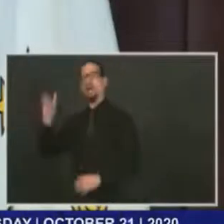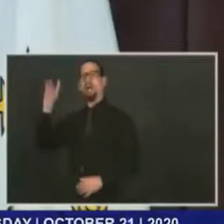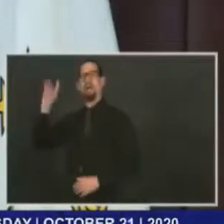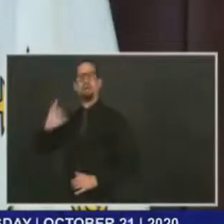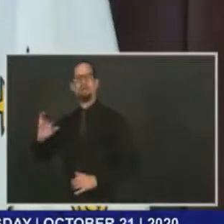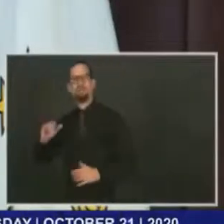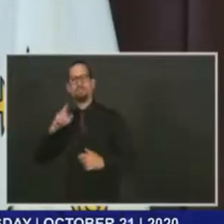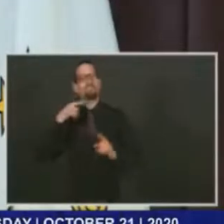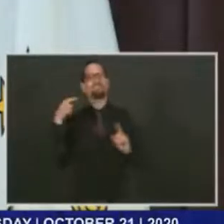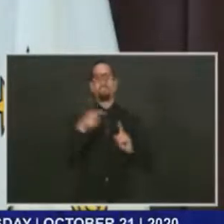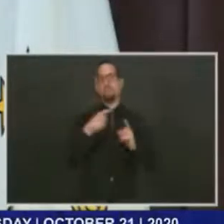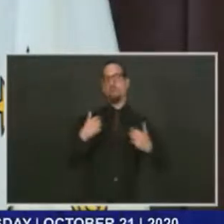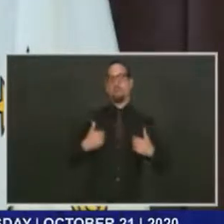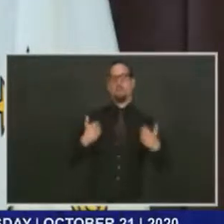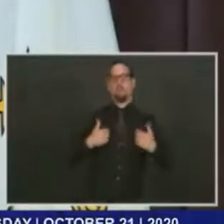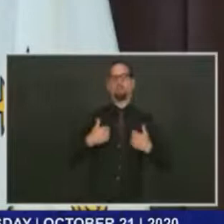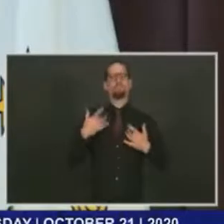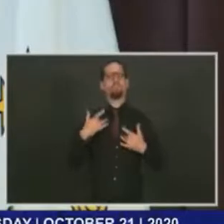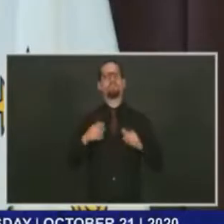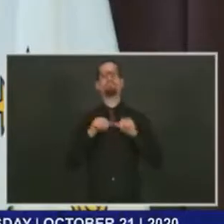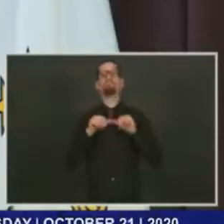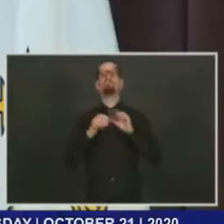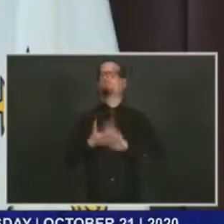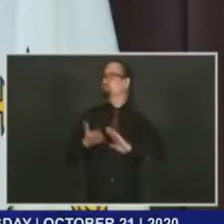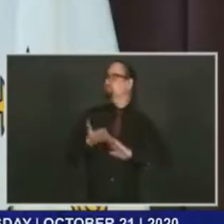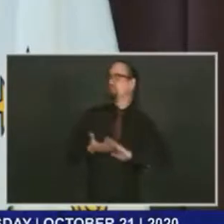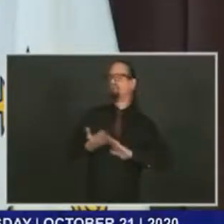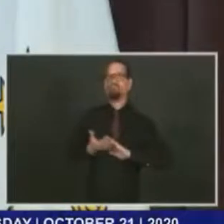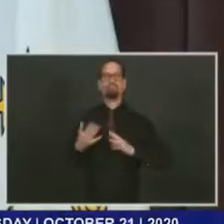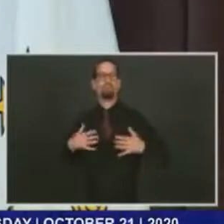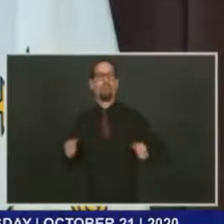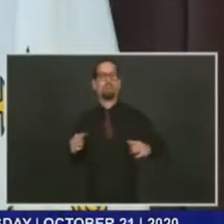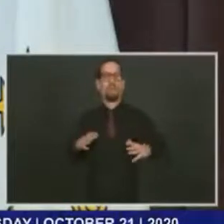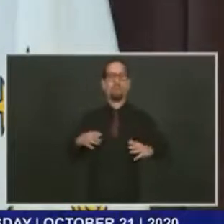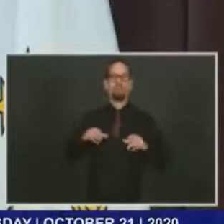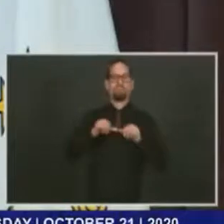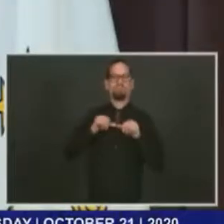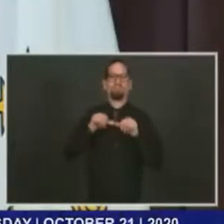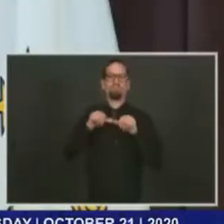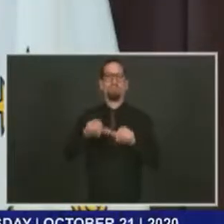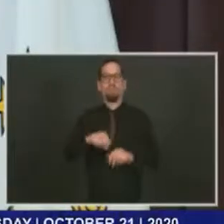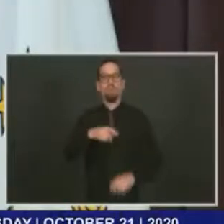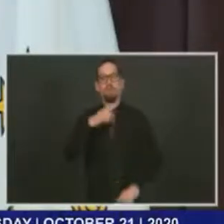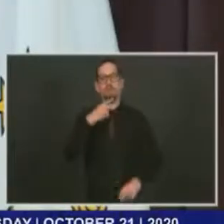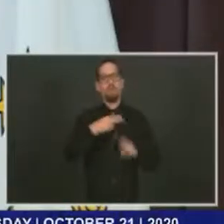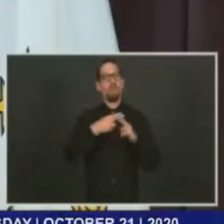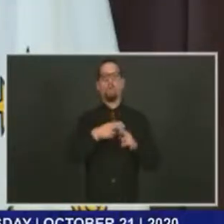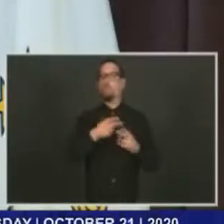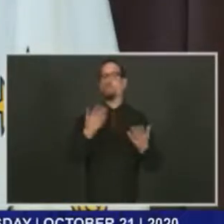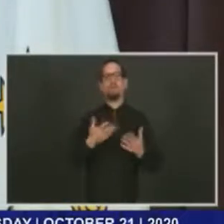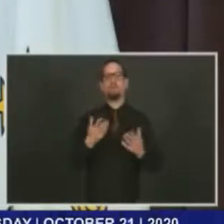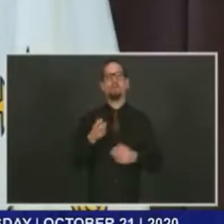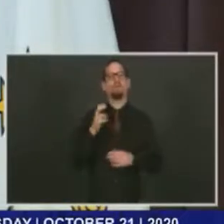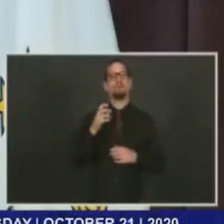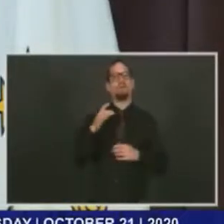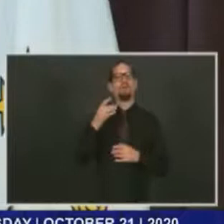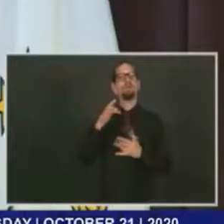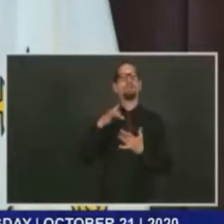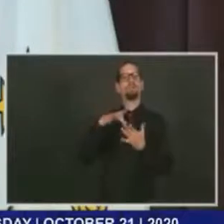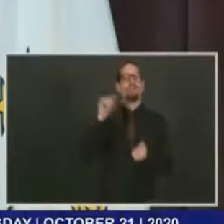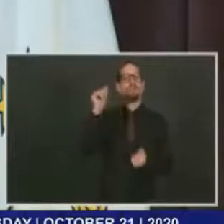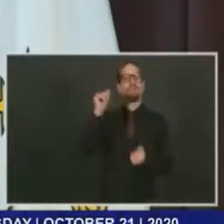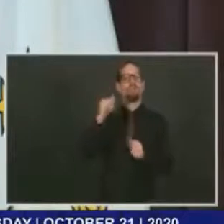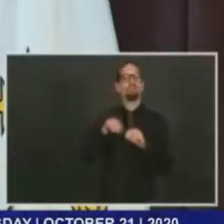healthier population. Dr. Birx referred to it as invisible spread. And it's our focus with